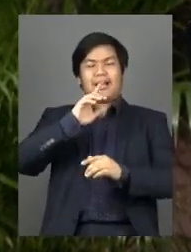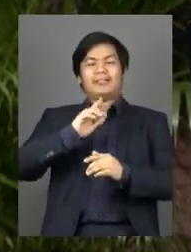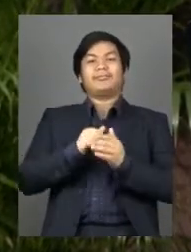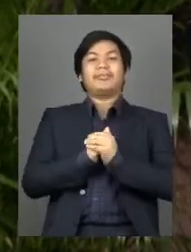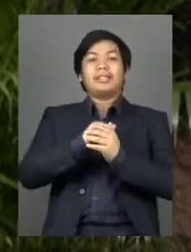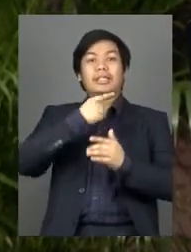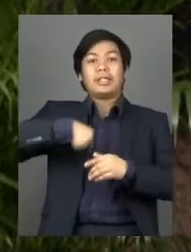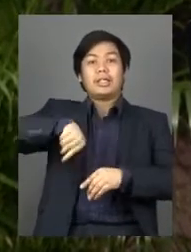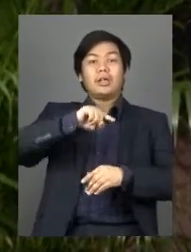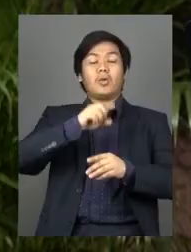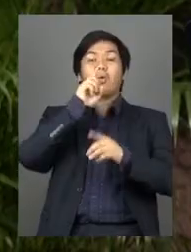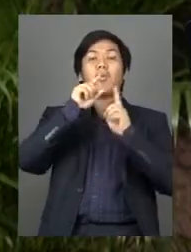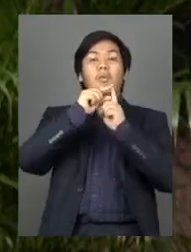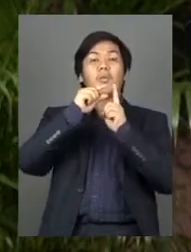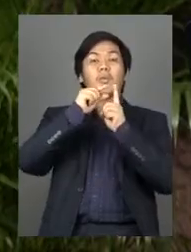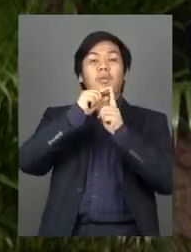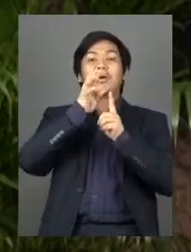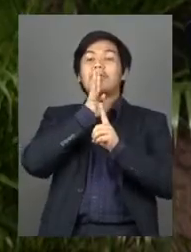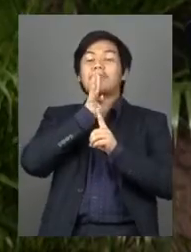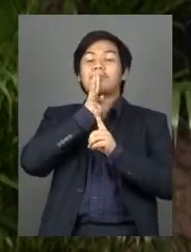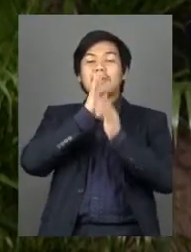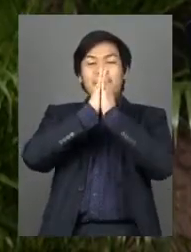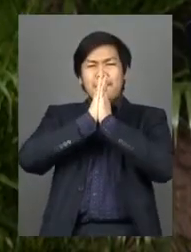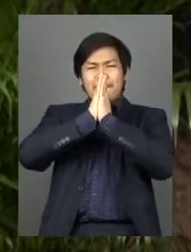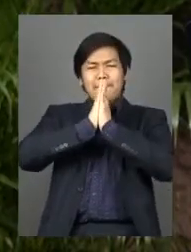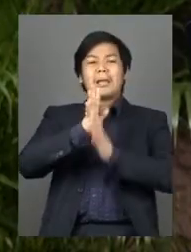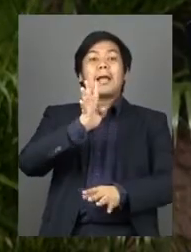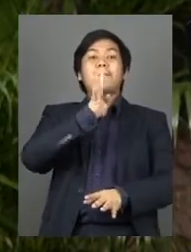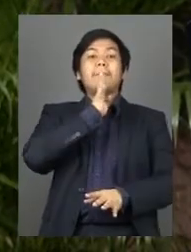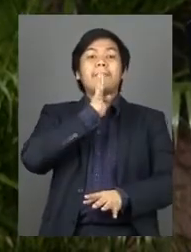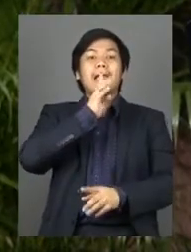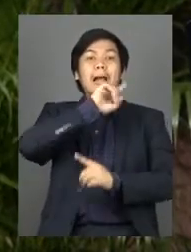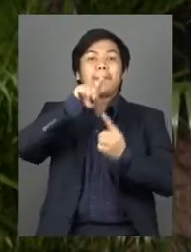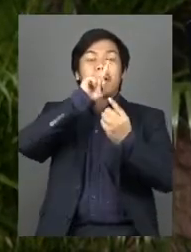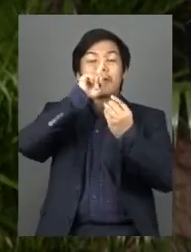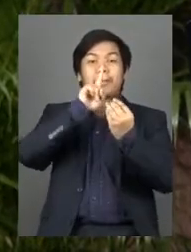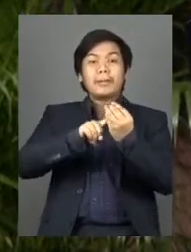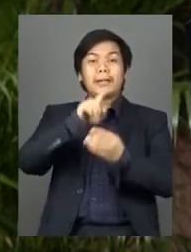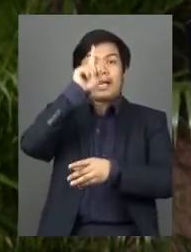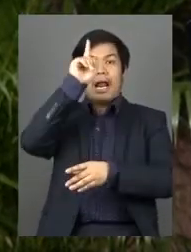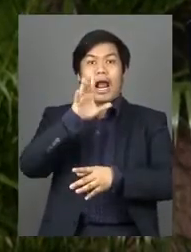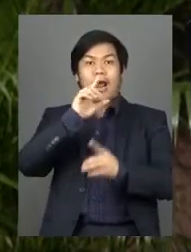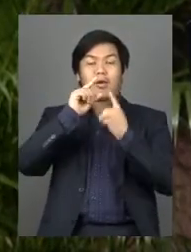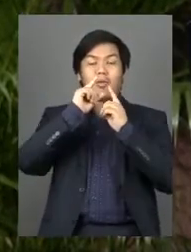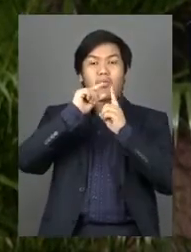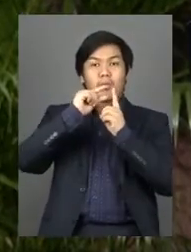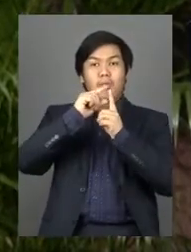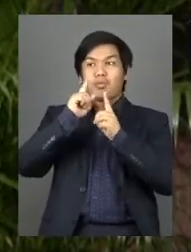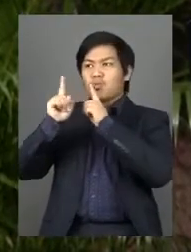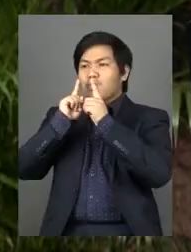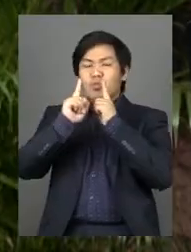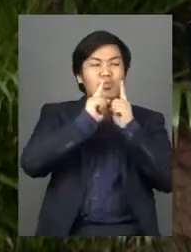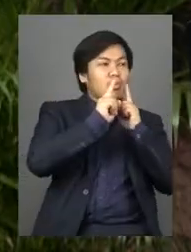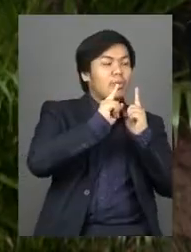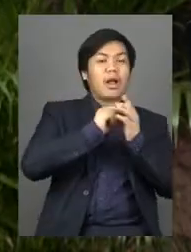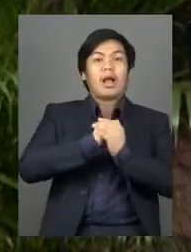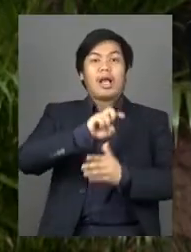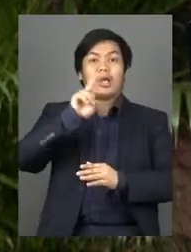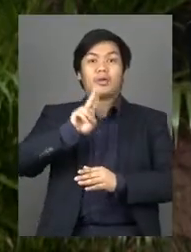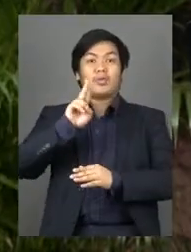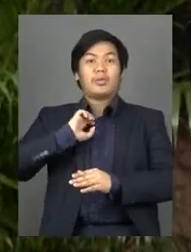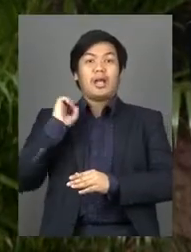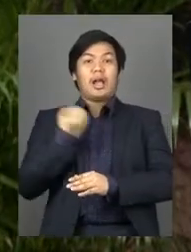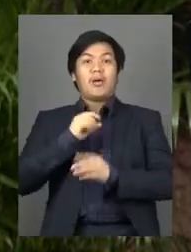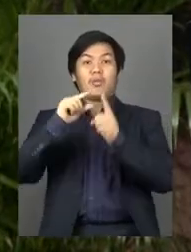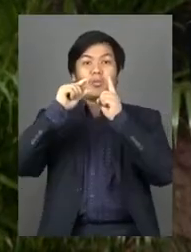words to pray. We use our words to speak about God's word to one another. But I pray that we also use our